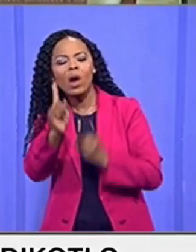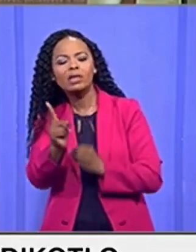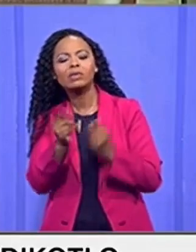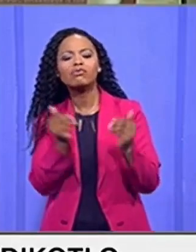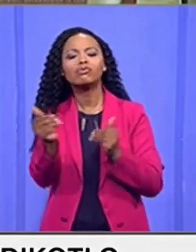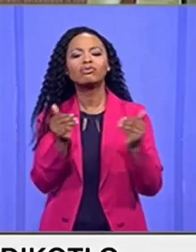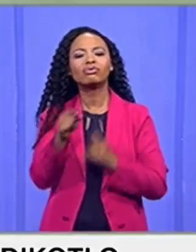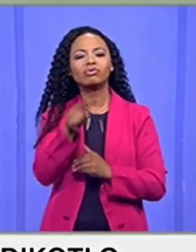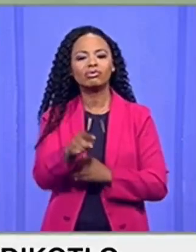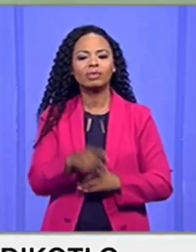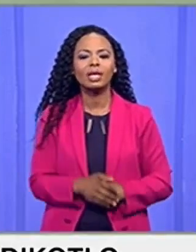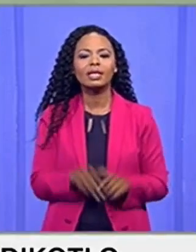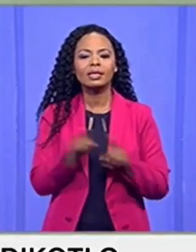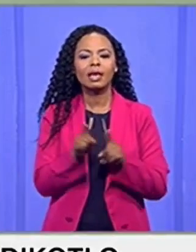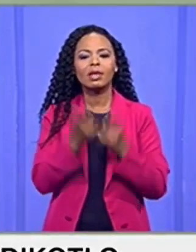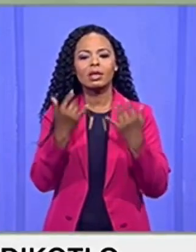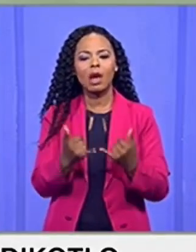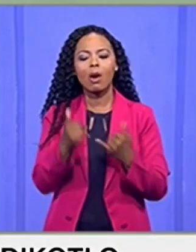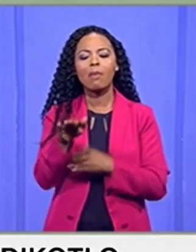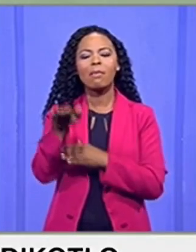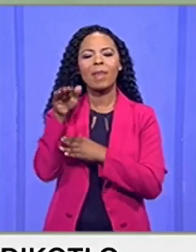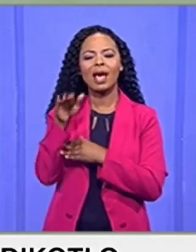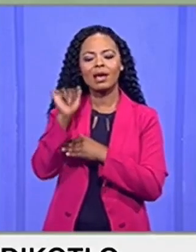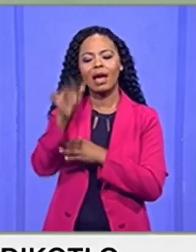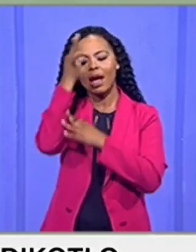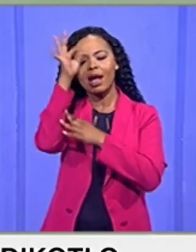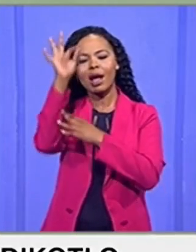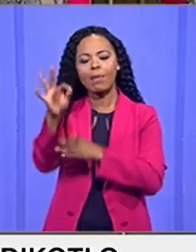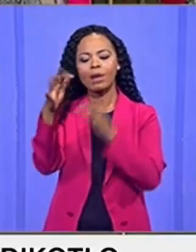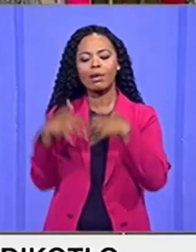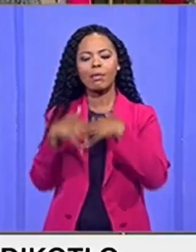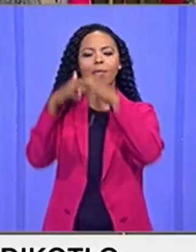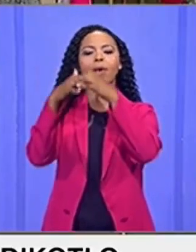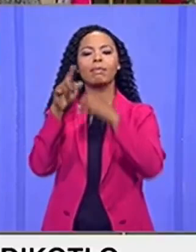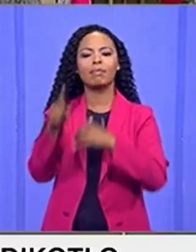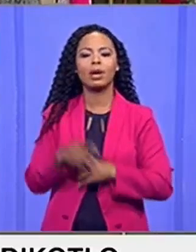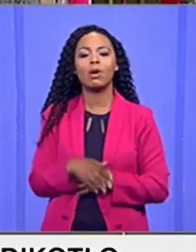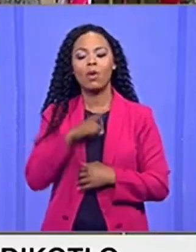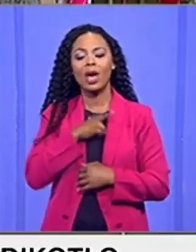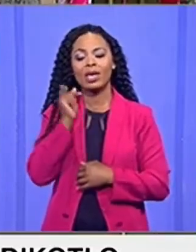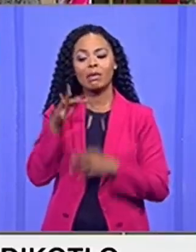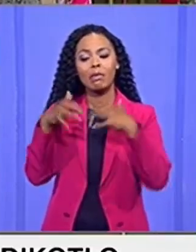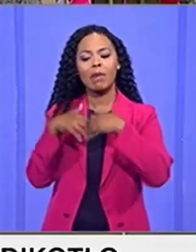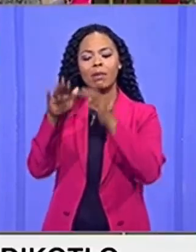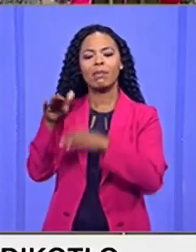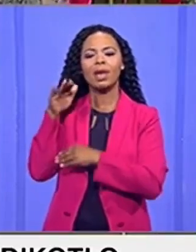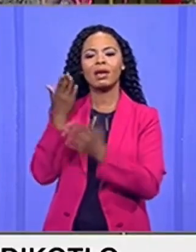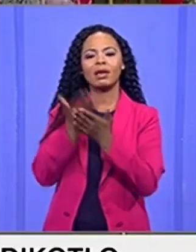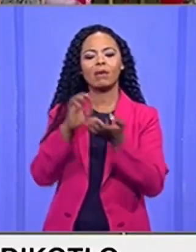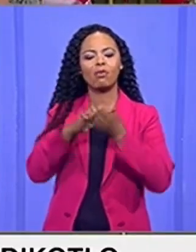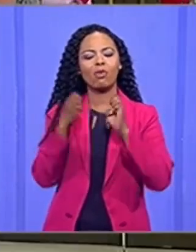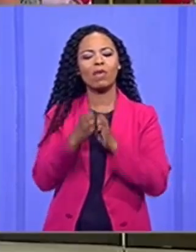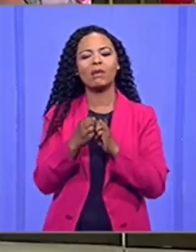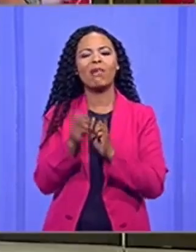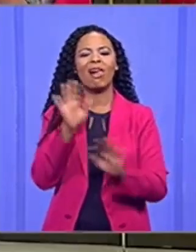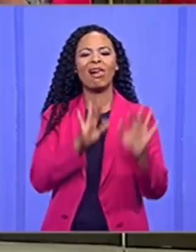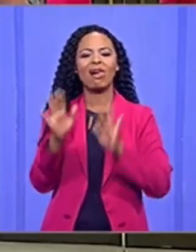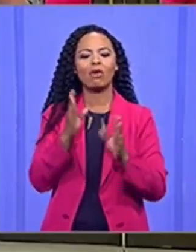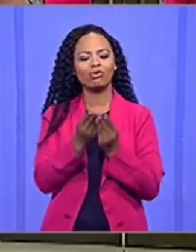go e dira banka ya maemo a ntlha ya lefatshe le go tlosa dikgoreletsi tse di ka bakang go duelwa ga madi a thuso a